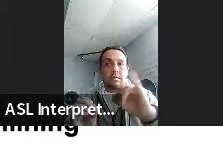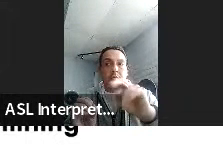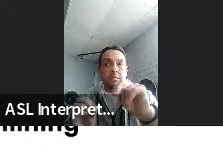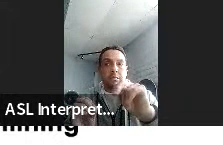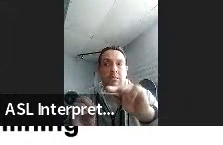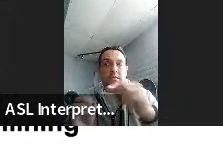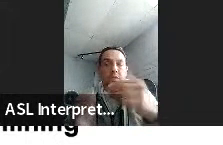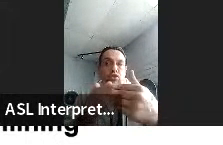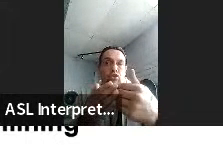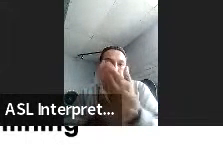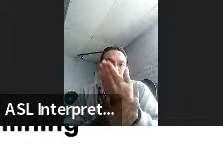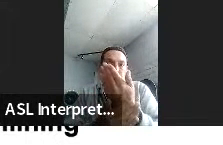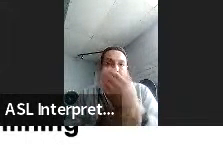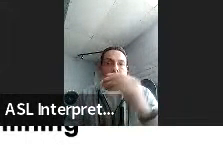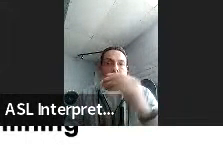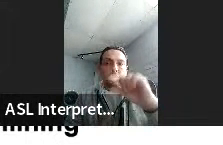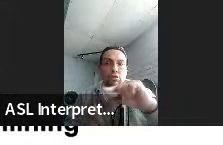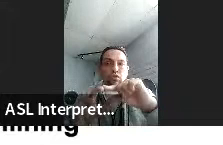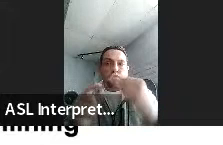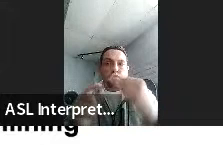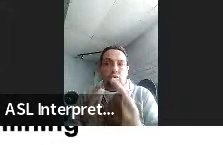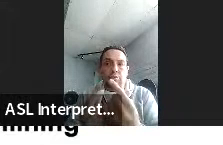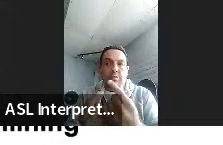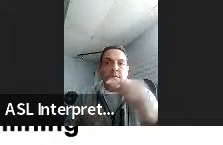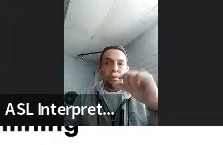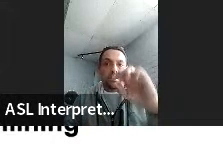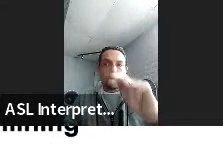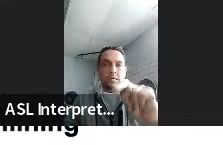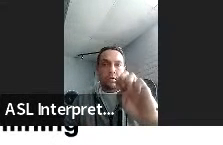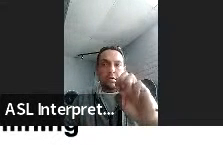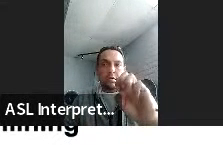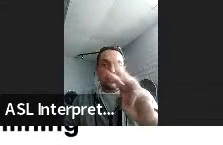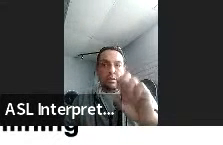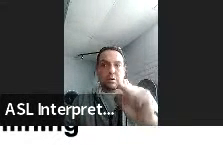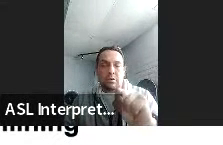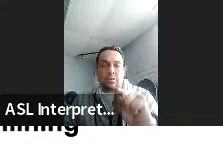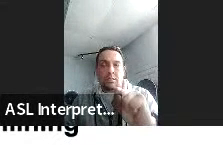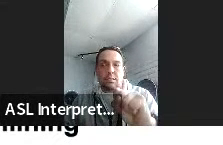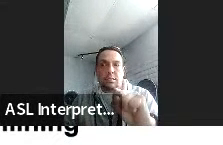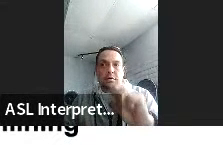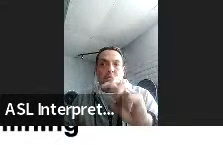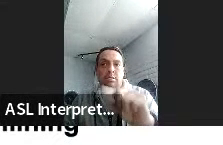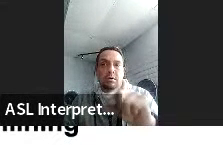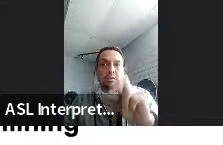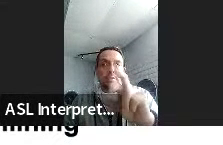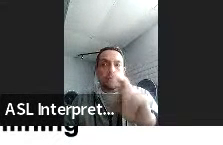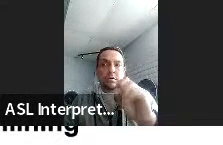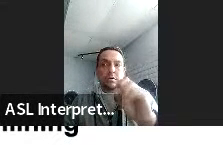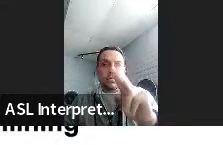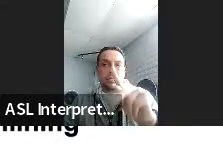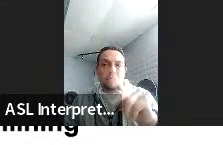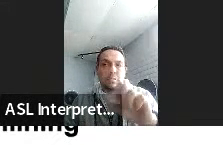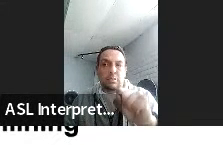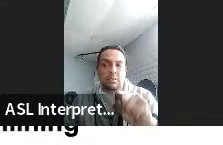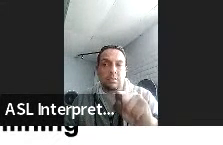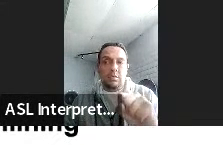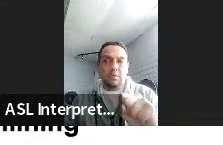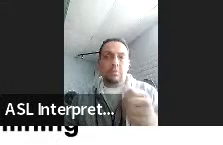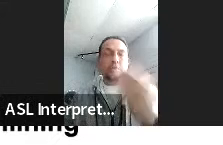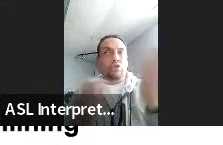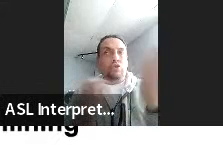more coherent categories based on a similar business sector and building type, such as retail and service,